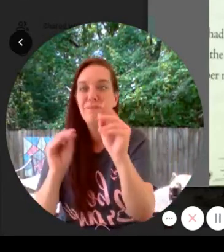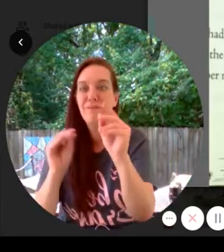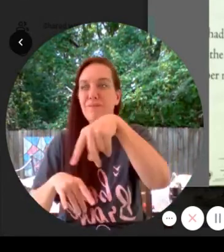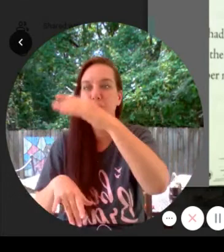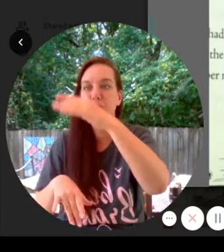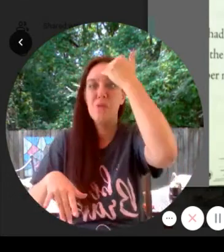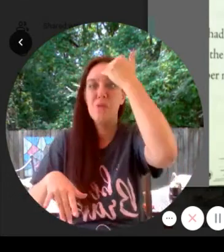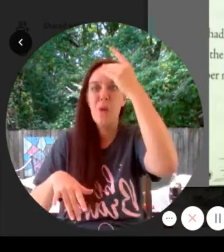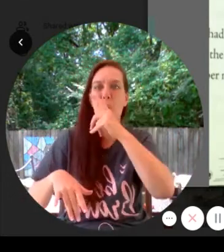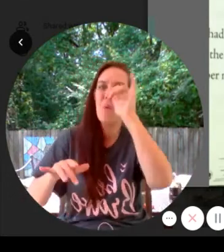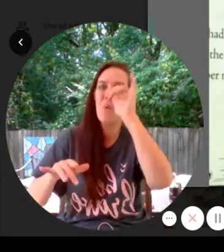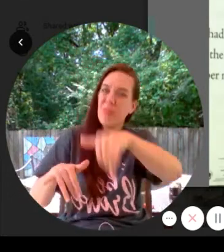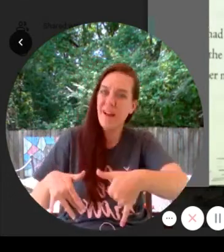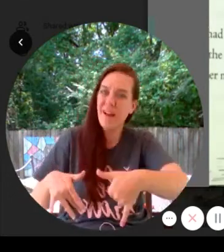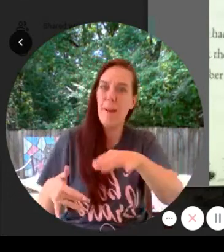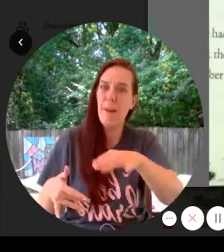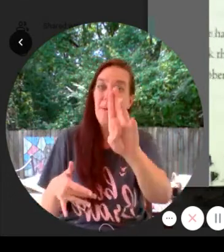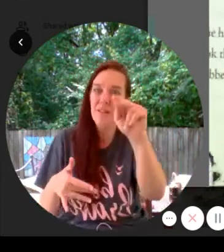Keaton is."